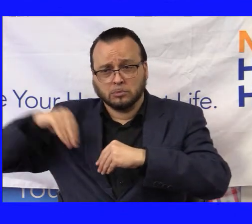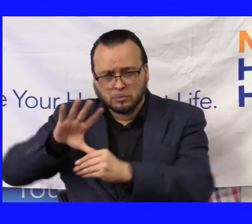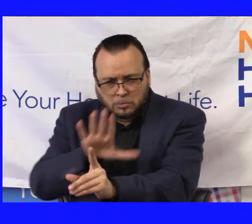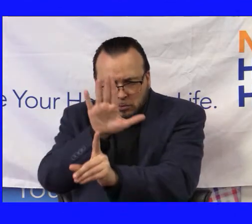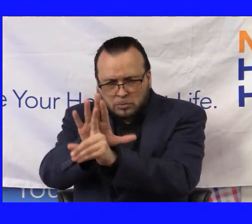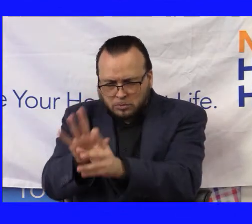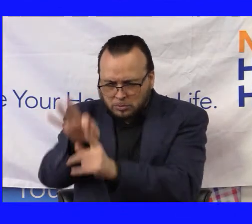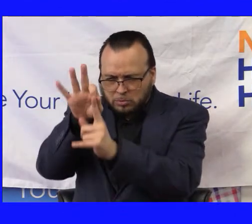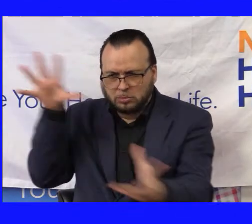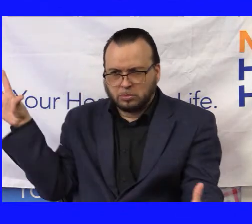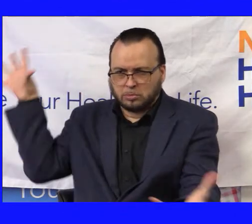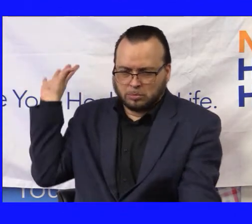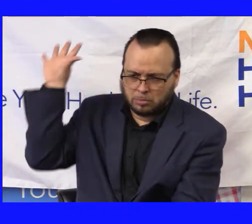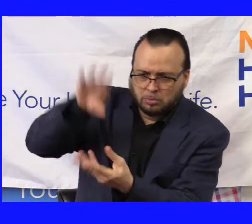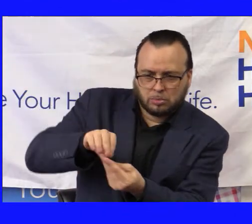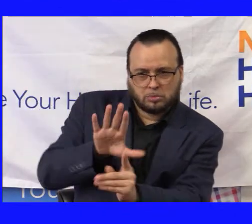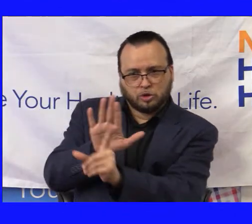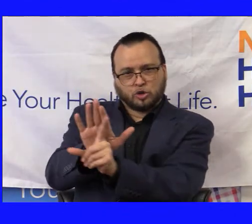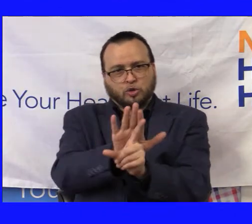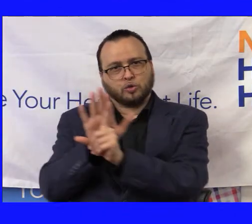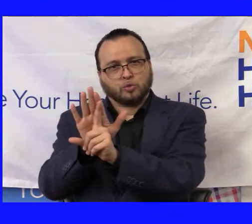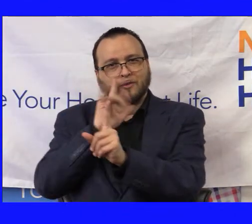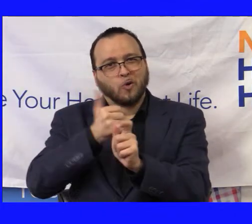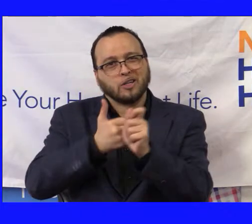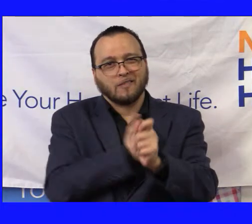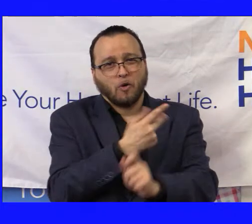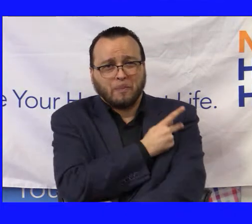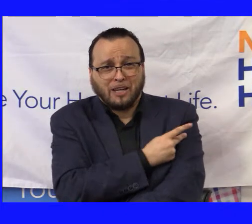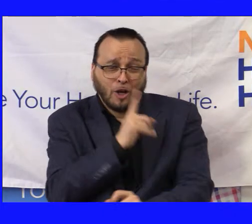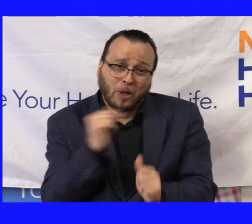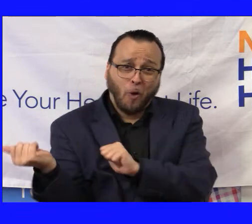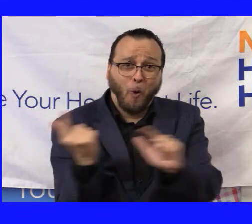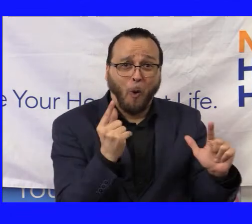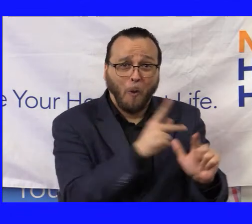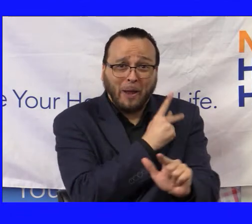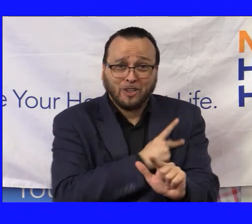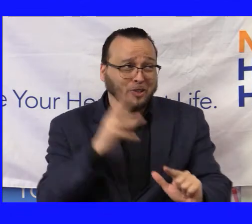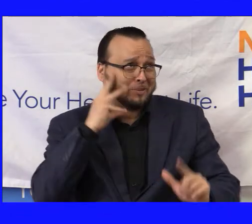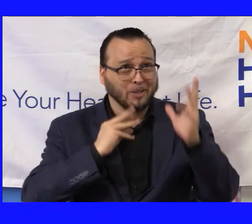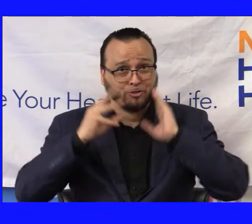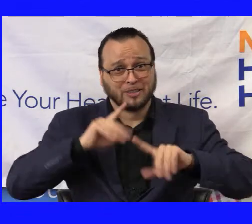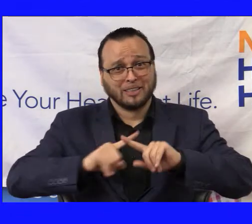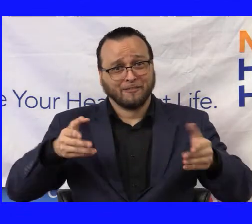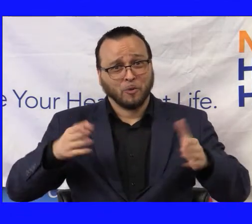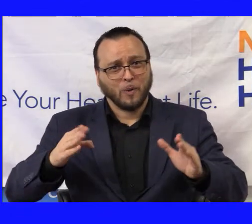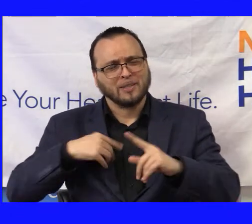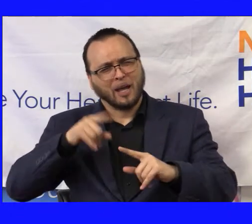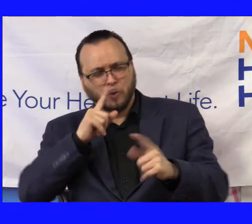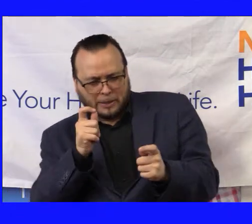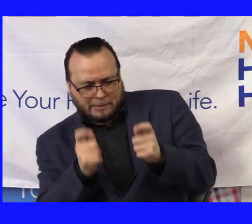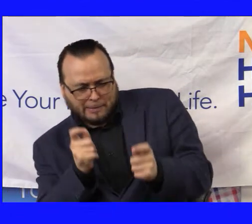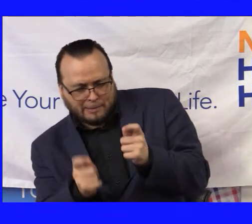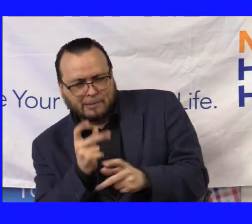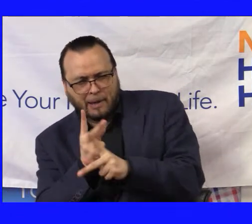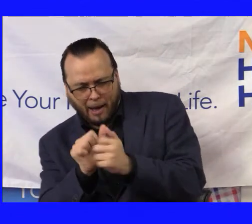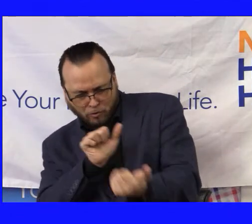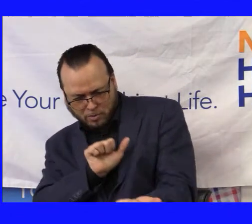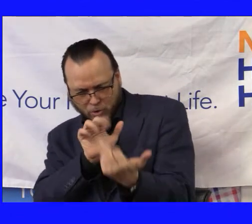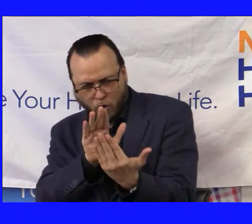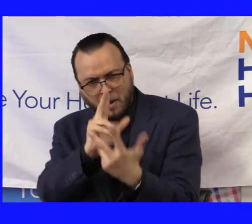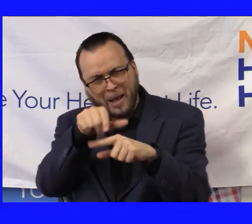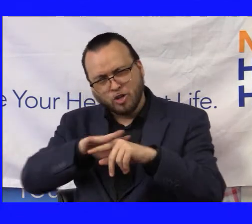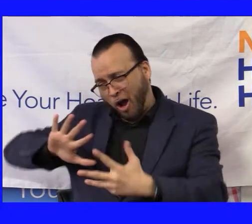impediments of health that our patients and all patients experience at various levels, and really starting to tailor the care based on those, not